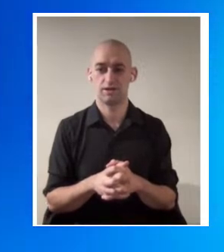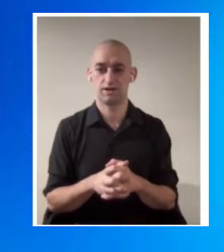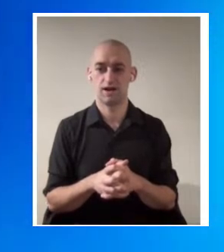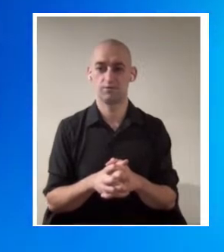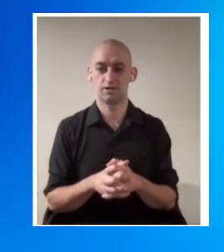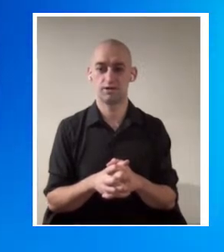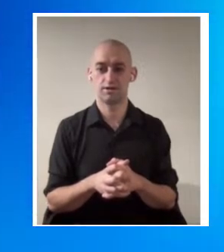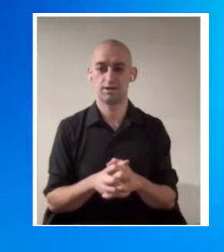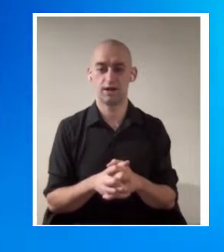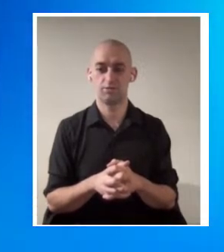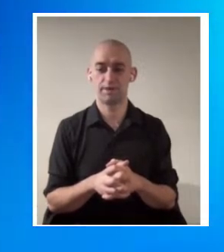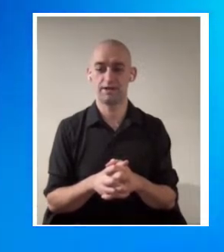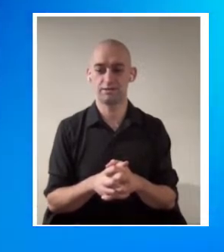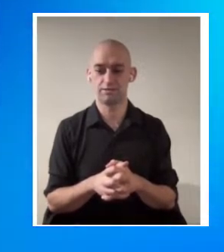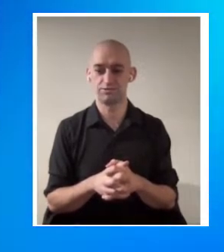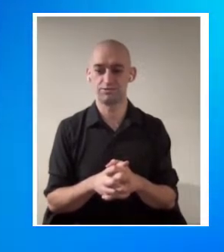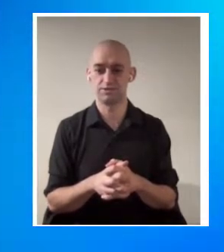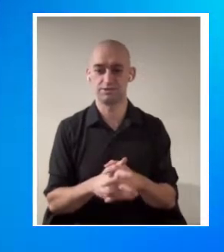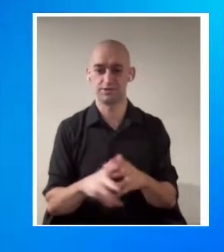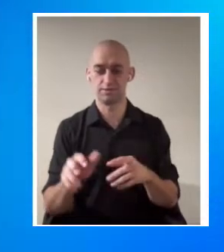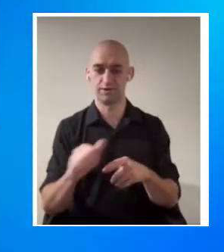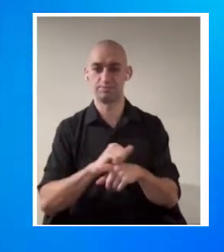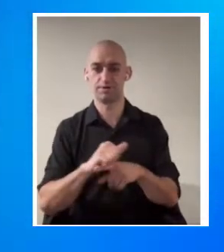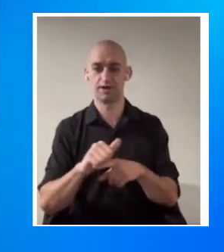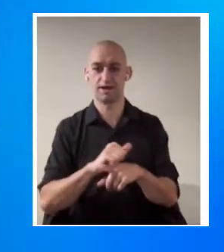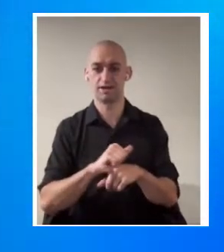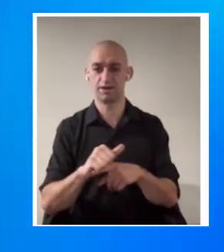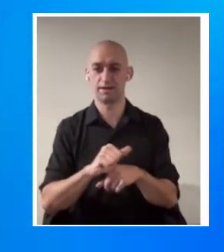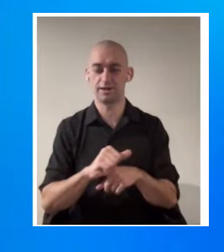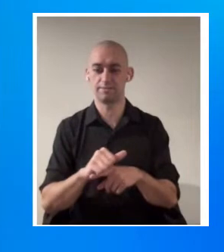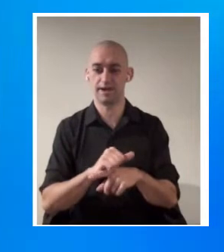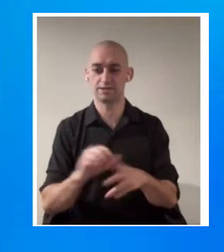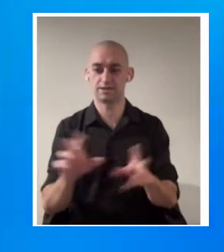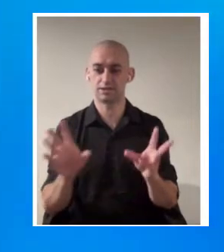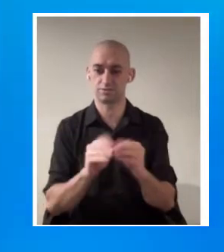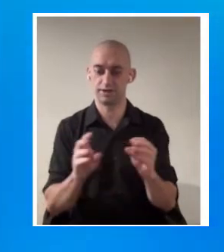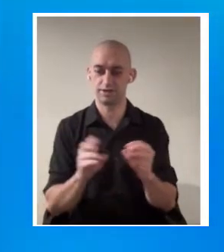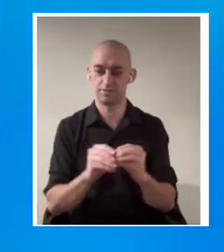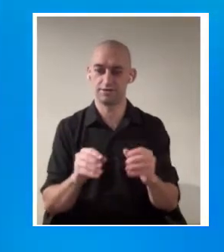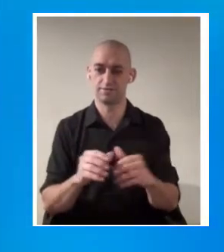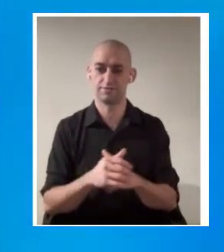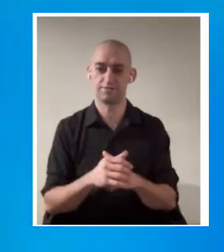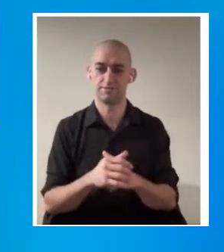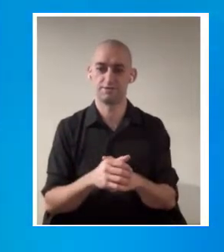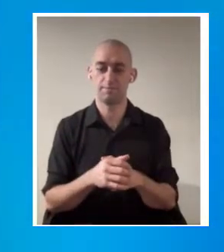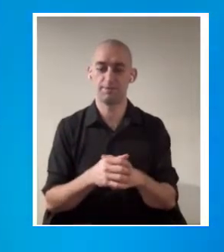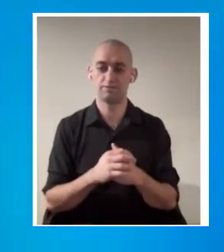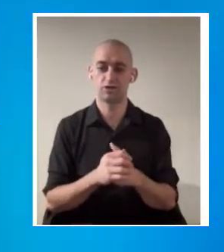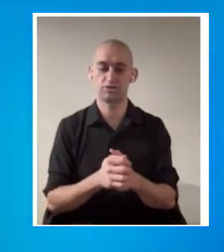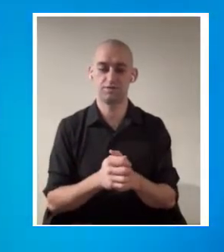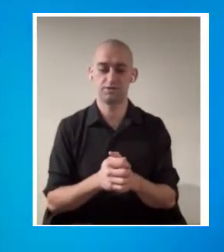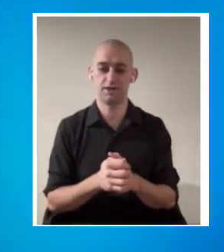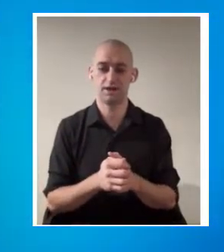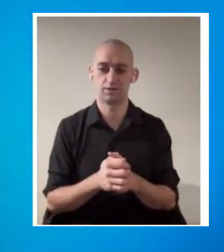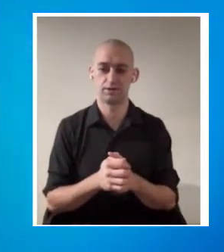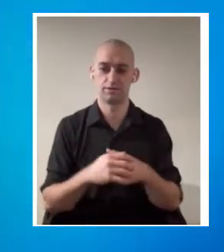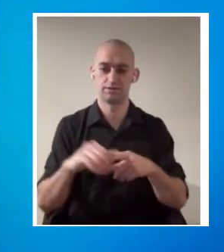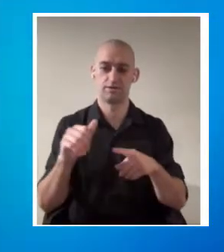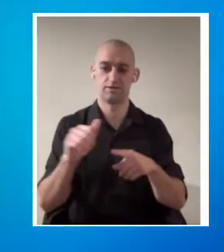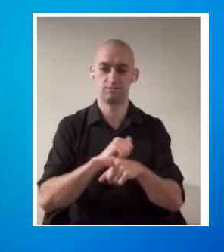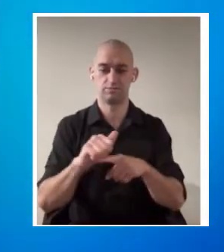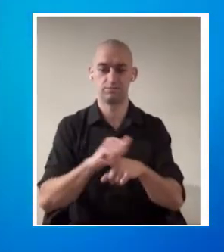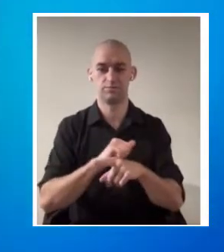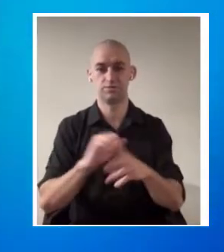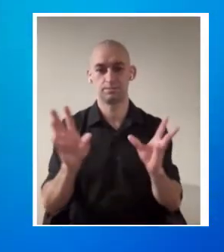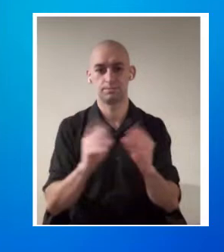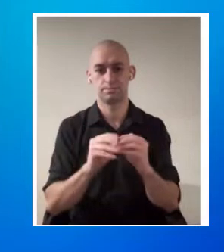yeah, to they, insert. they will, what will you need? Let's see. The questions are, what have you learned? What's the